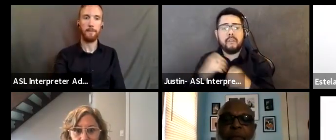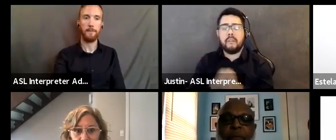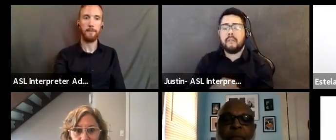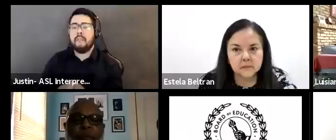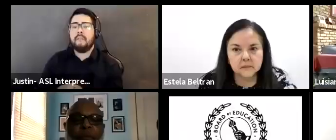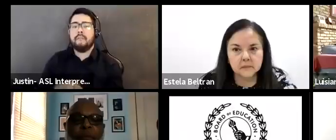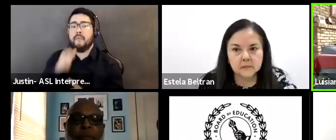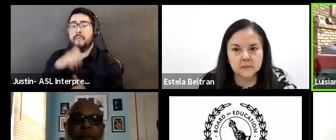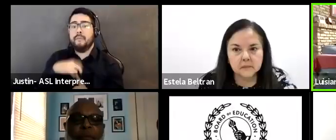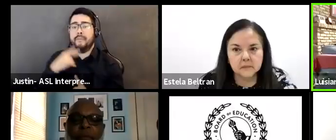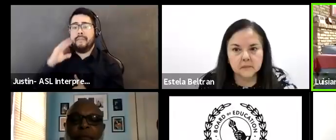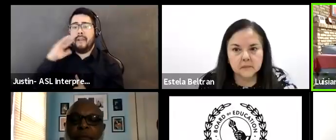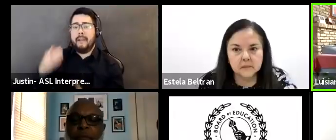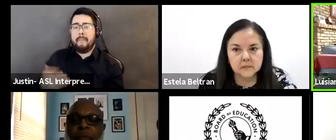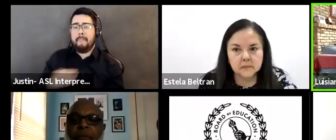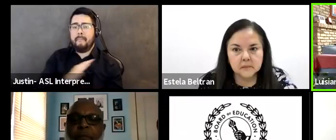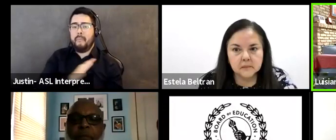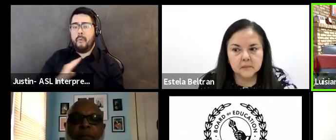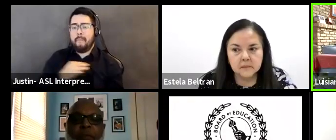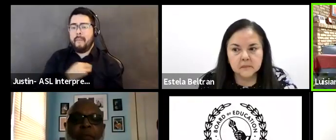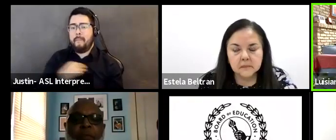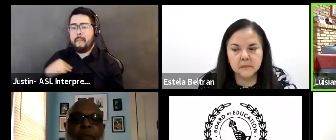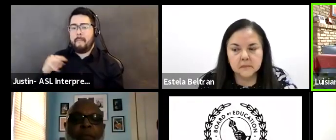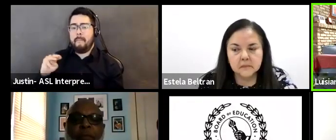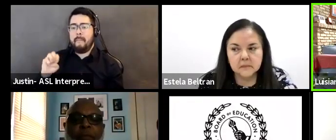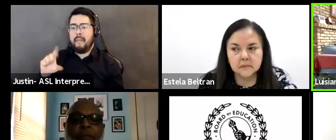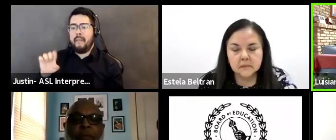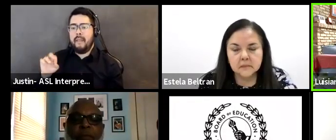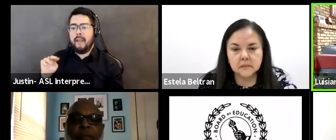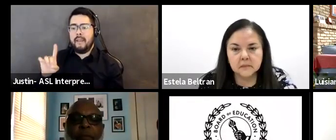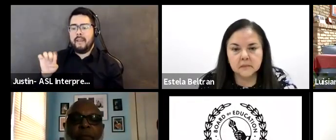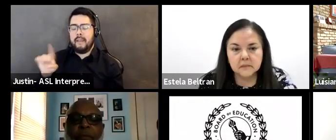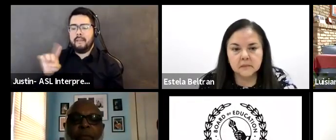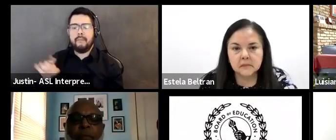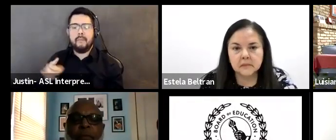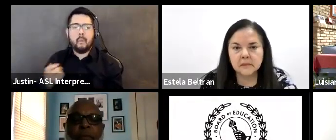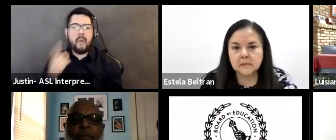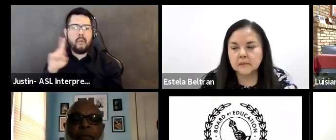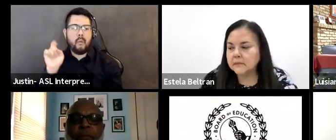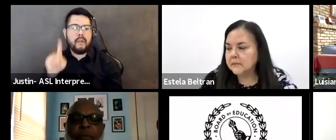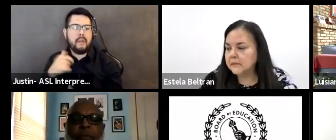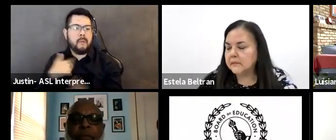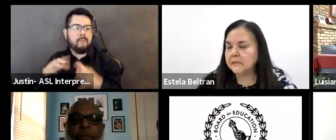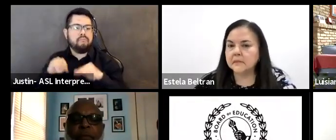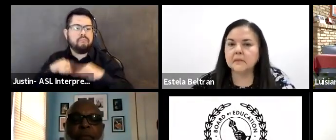melendez i just have a clarifying question yes